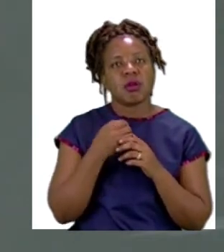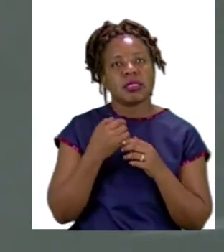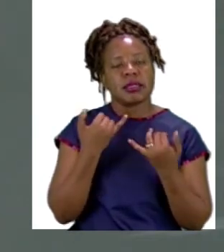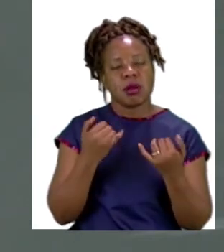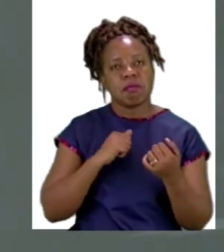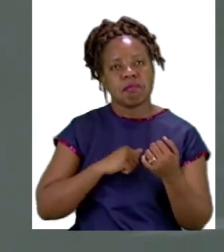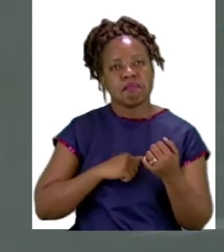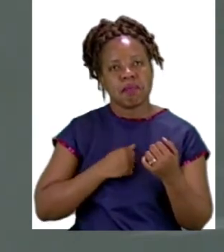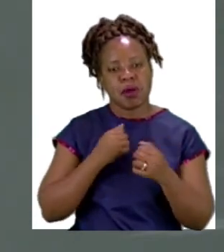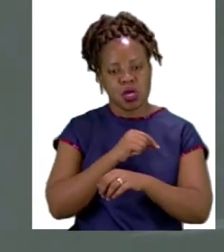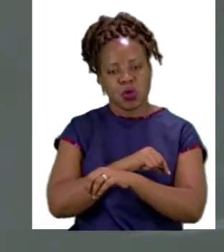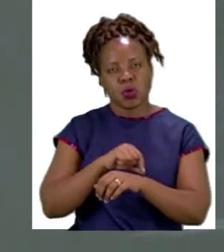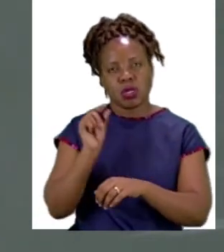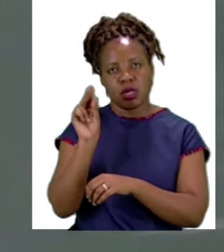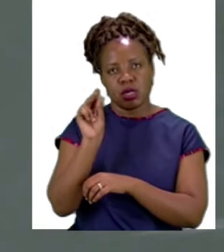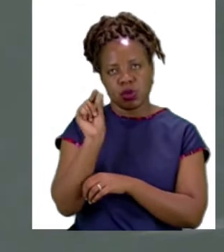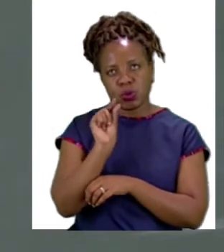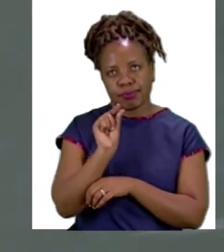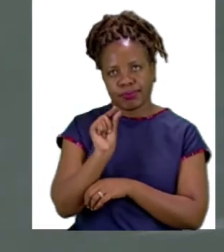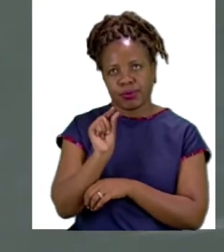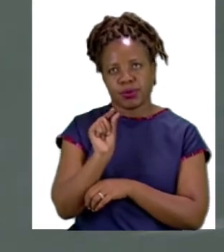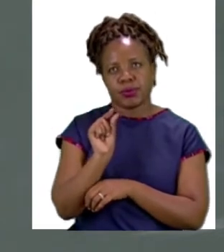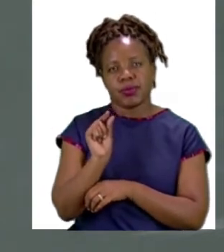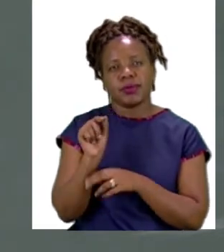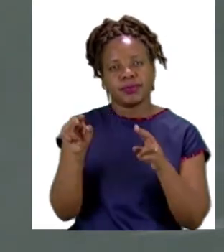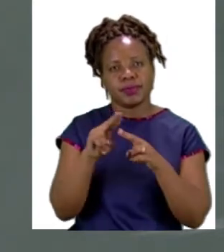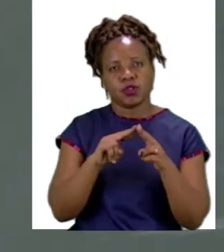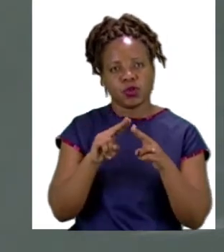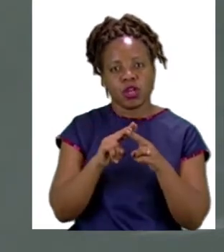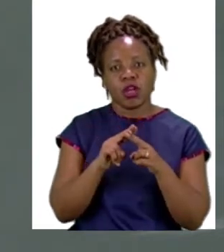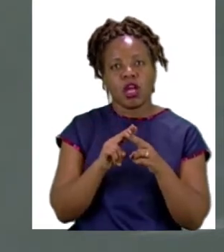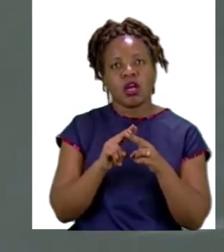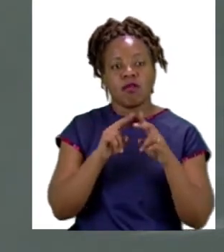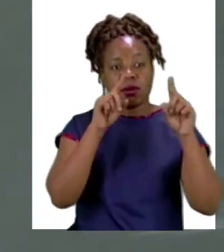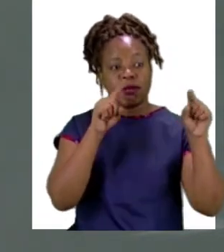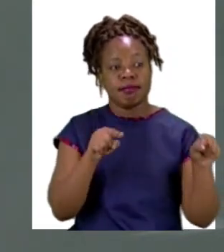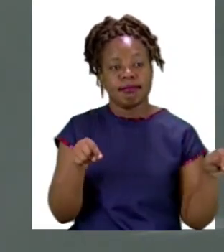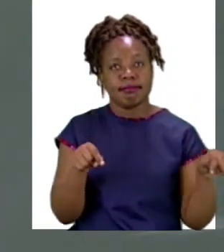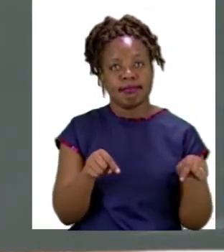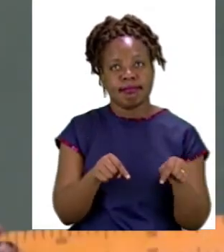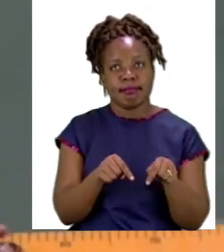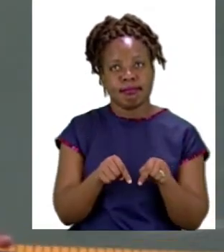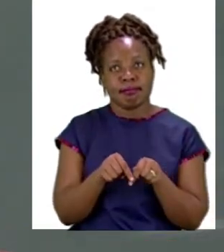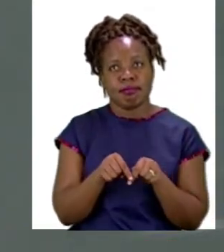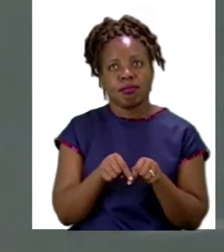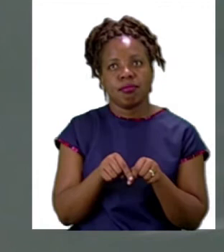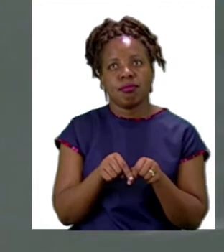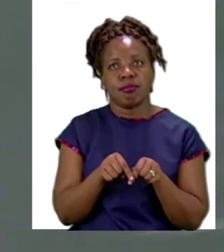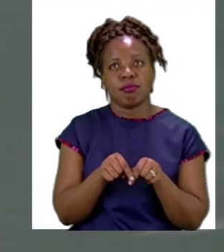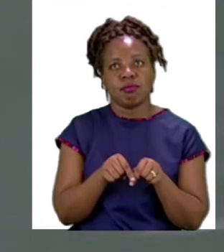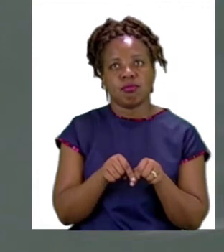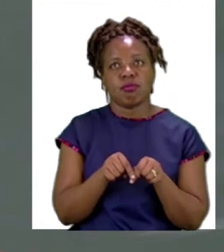almost smacked myself. So this is our meter ruler. And with the meter ruler, we have our